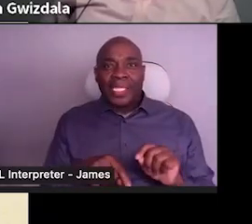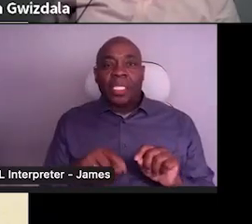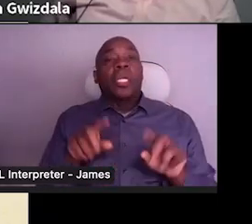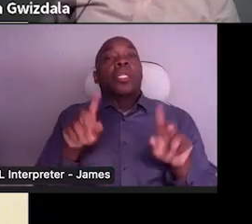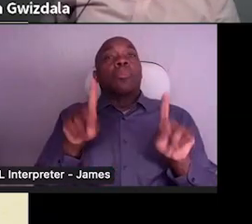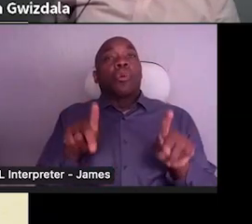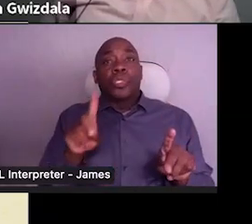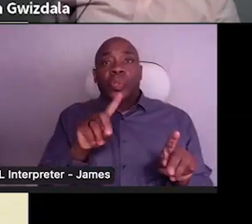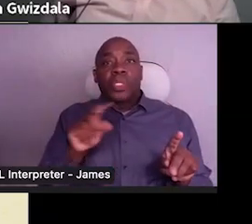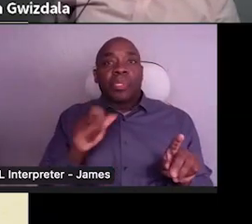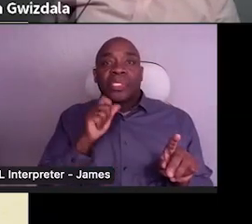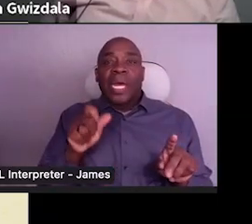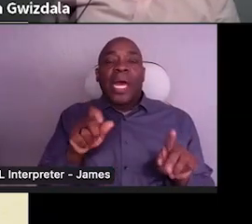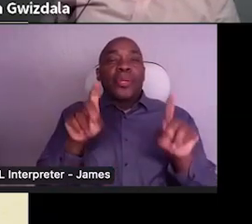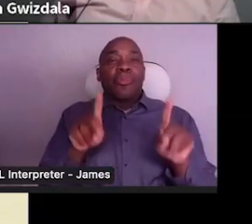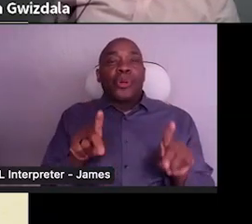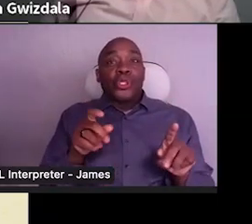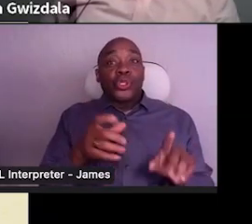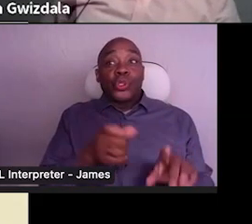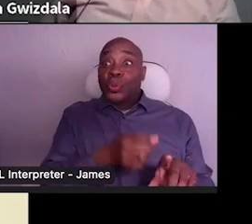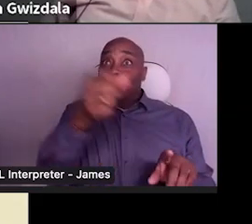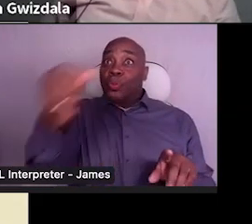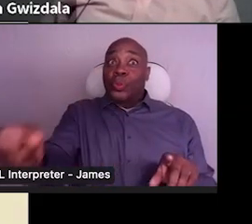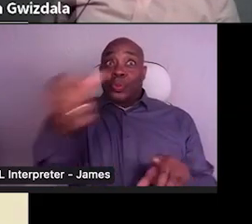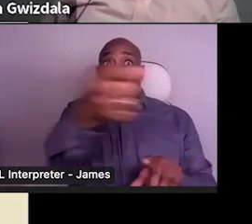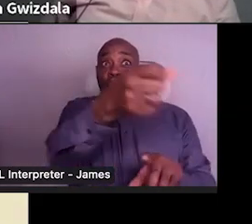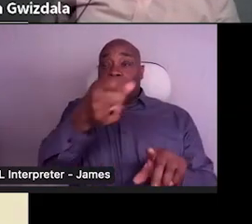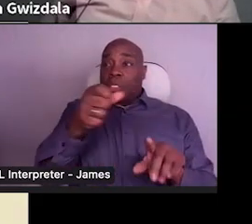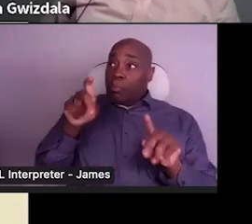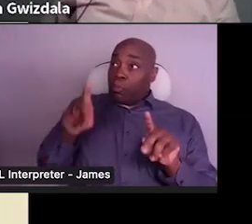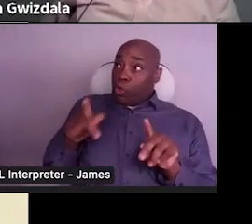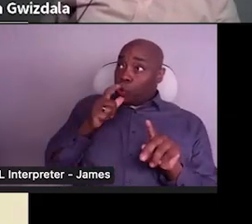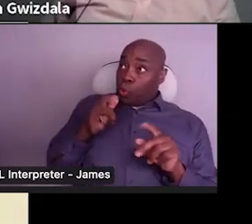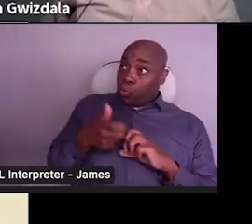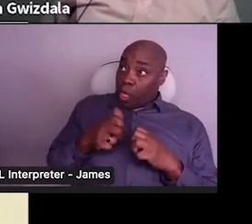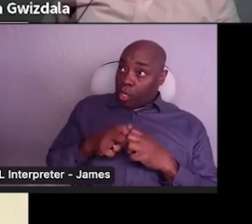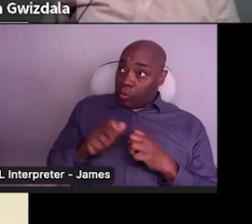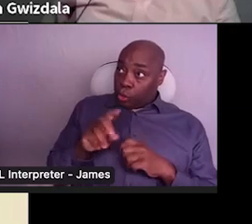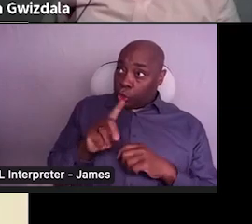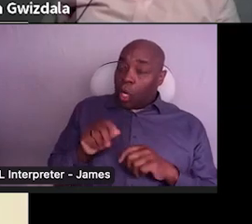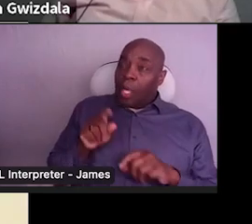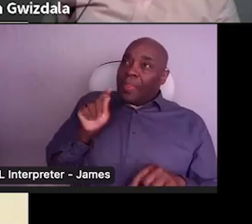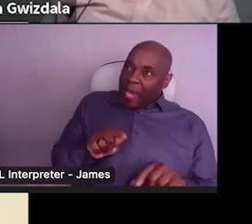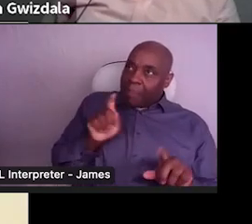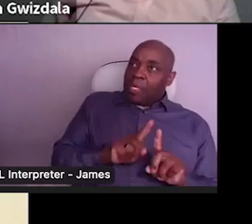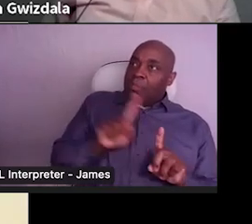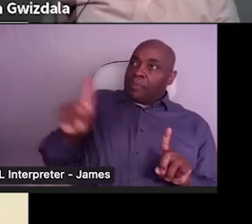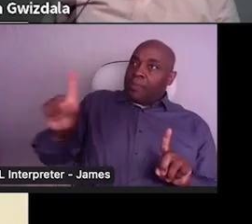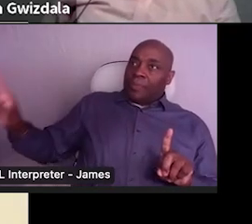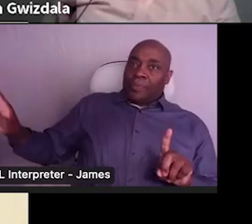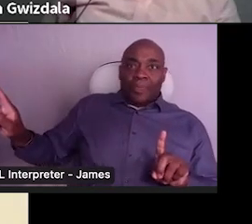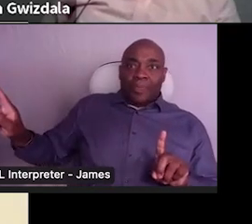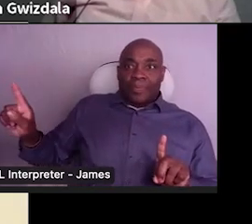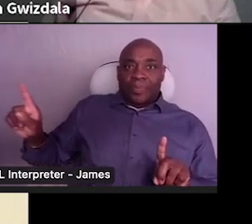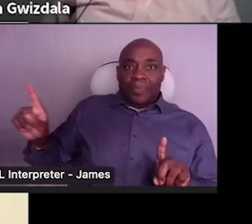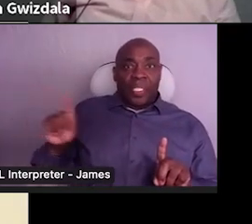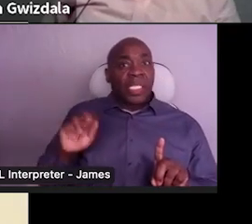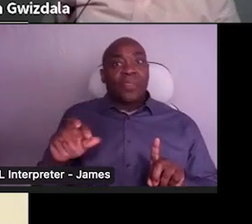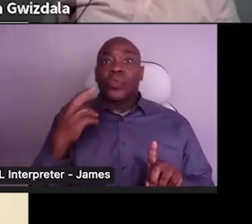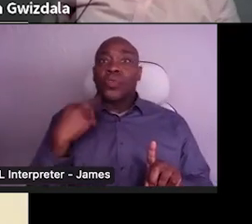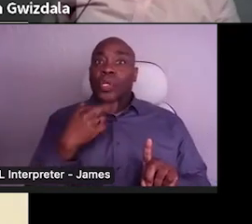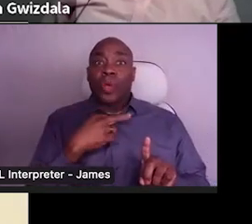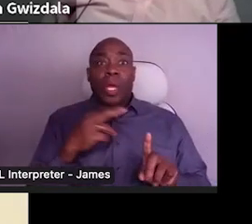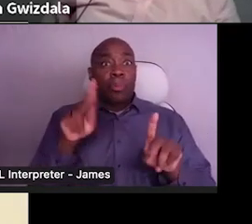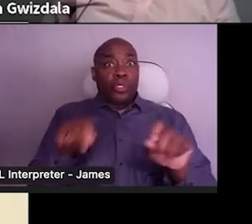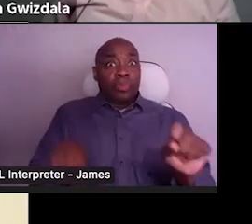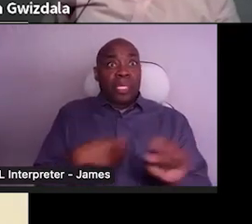not the person to be relocated. It's the person who has a problem with the dog that should be relocated. So if we're sitting in a restaurant